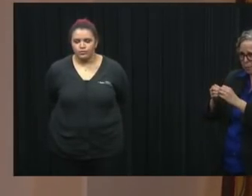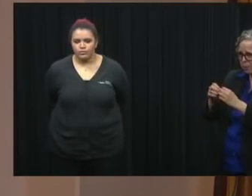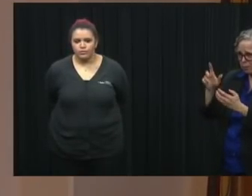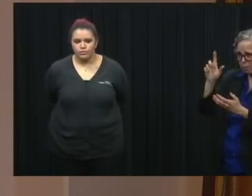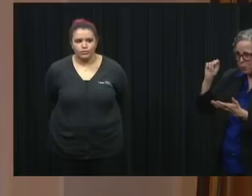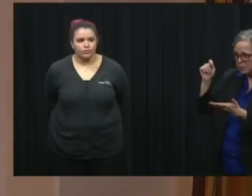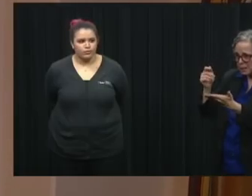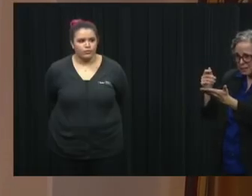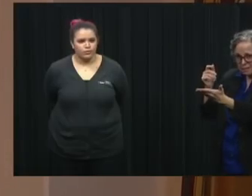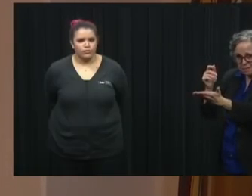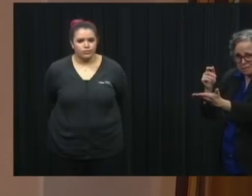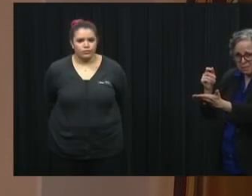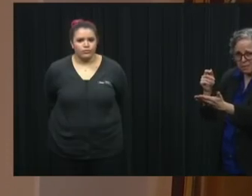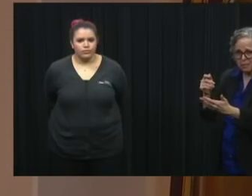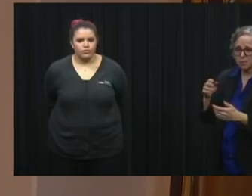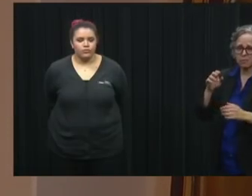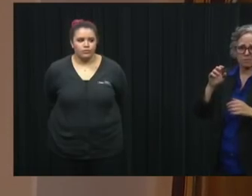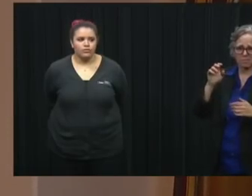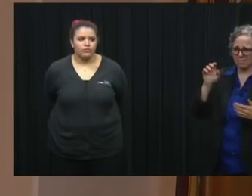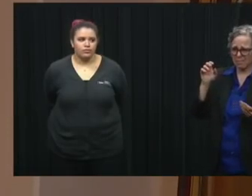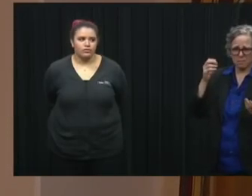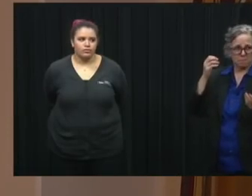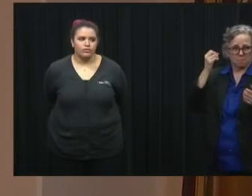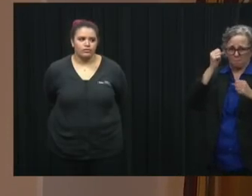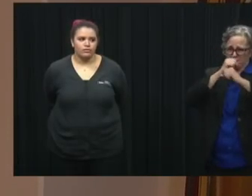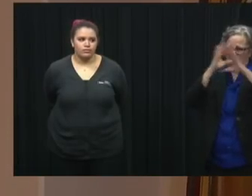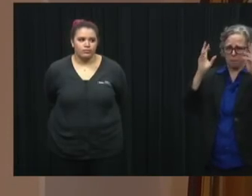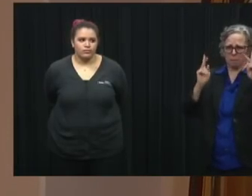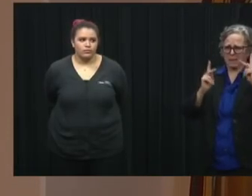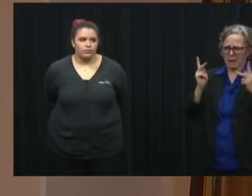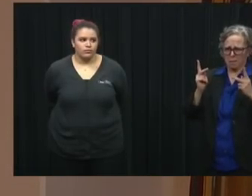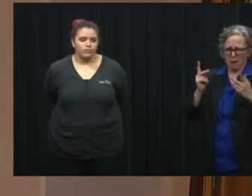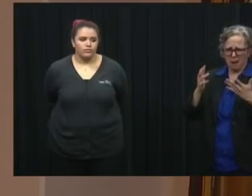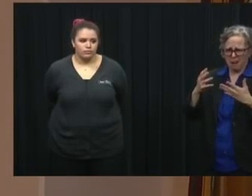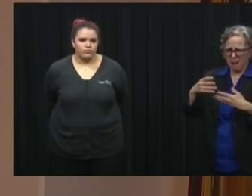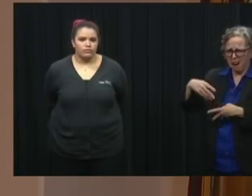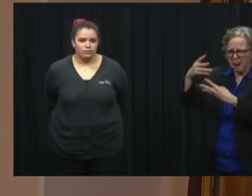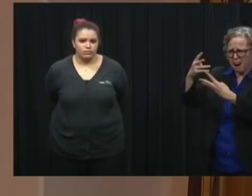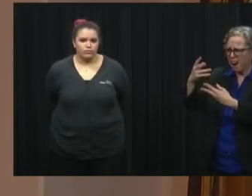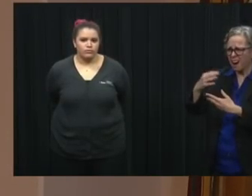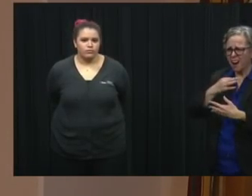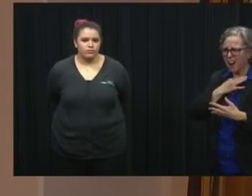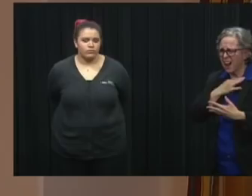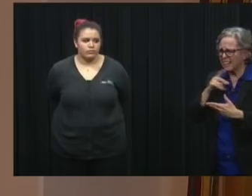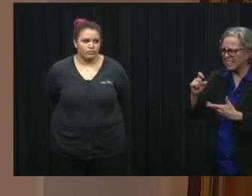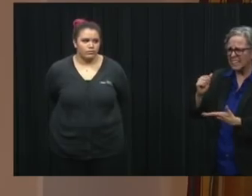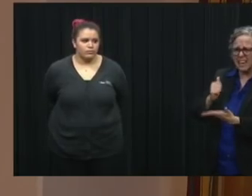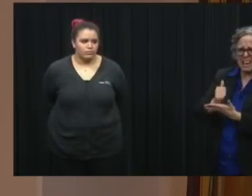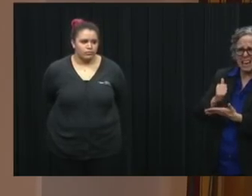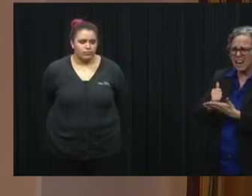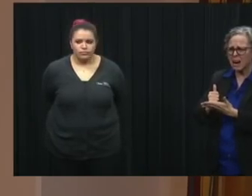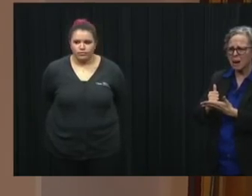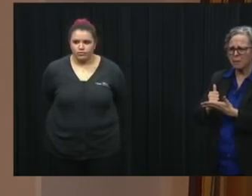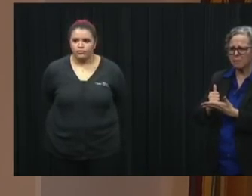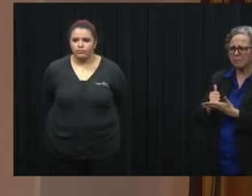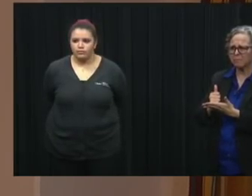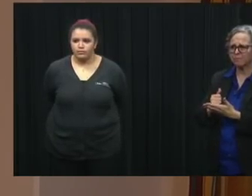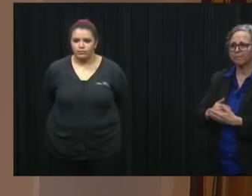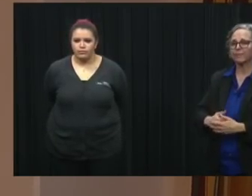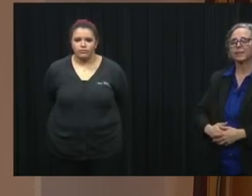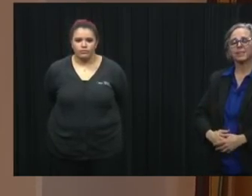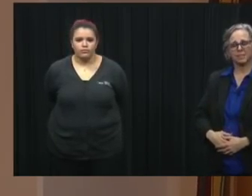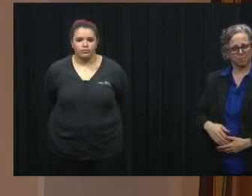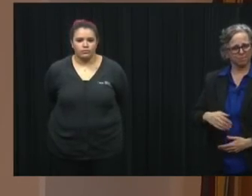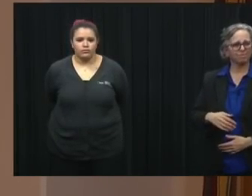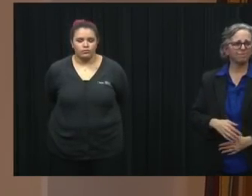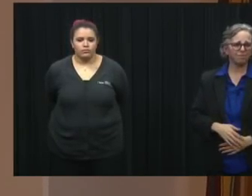been a massive influx of people who, need this help. Yeah, there were over